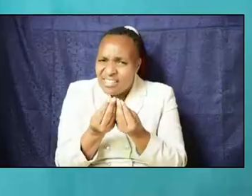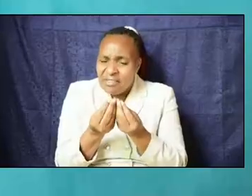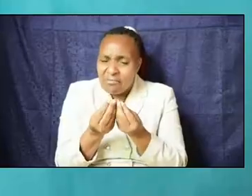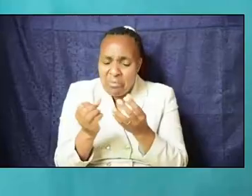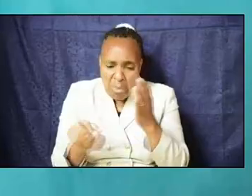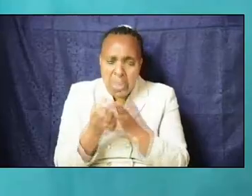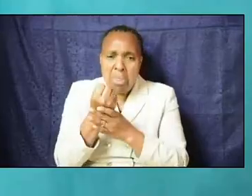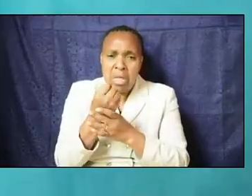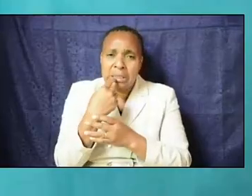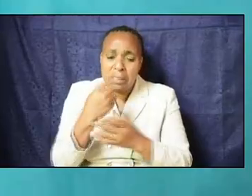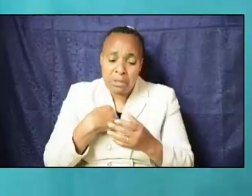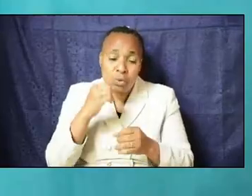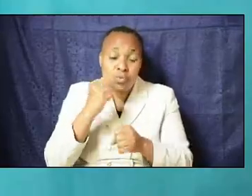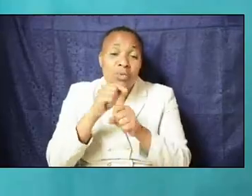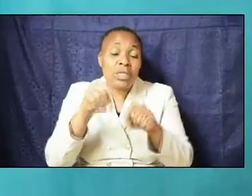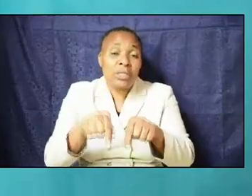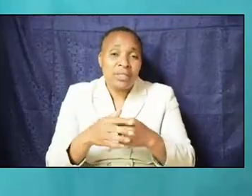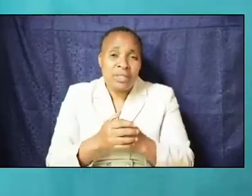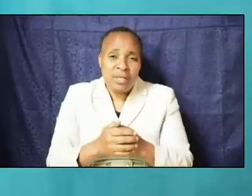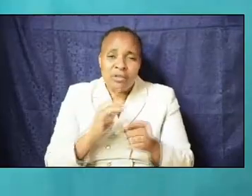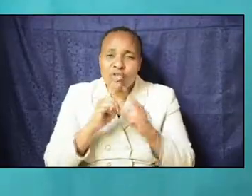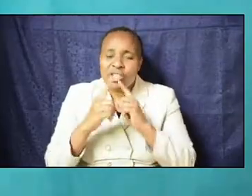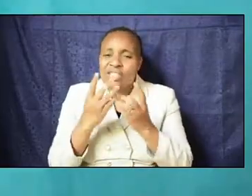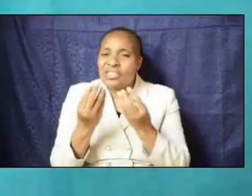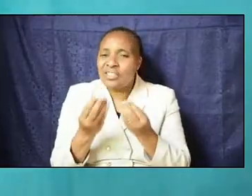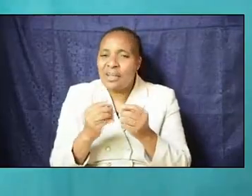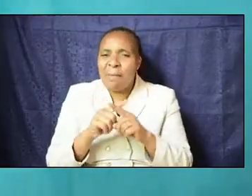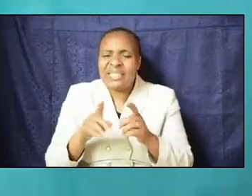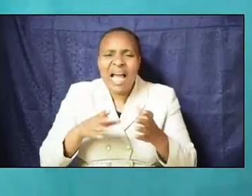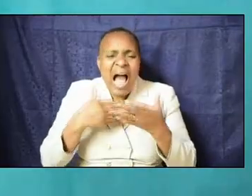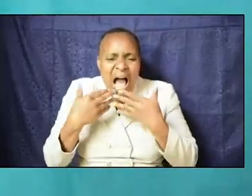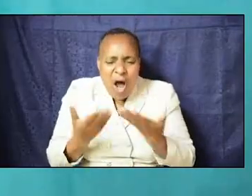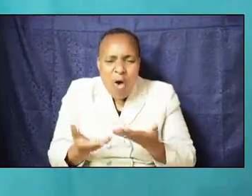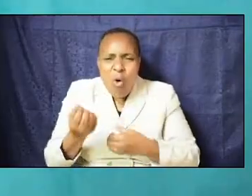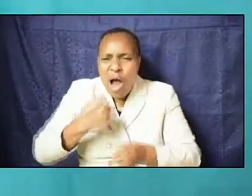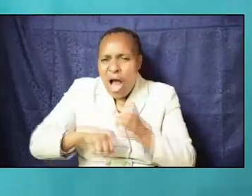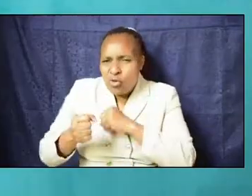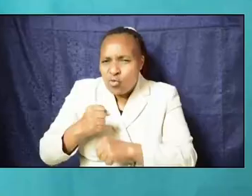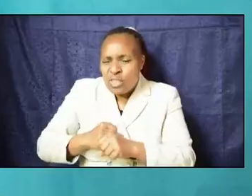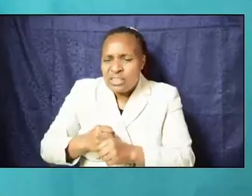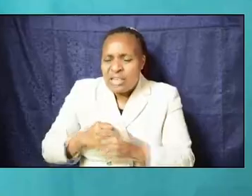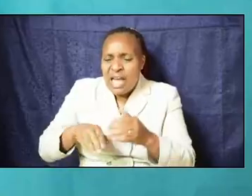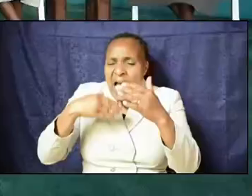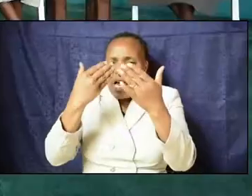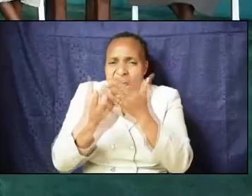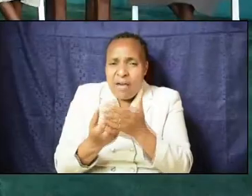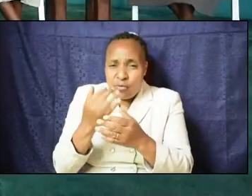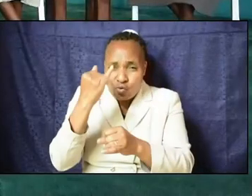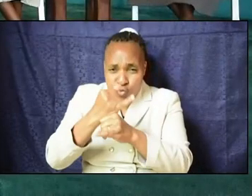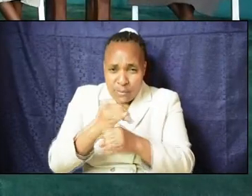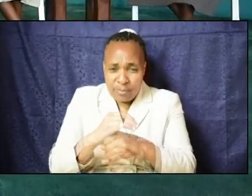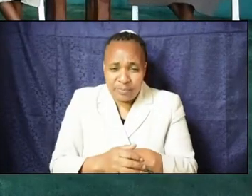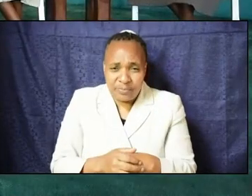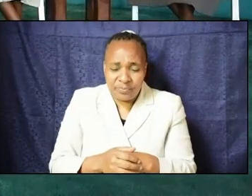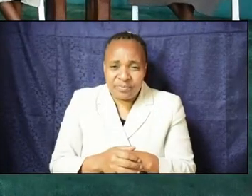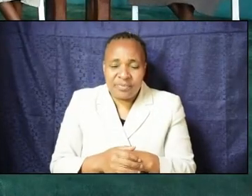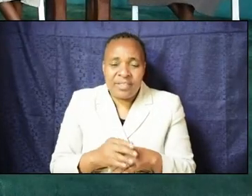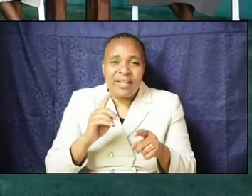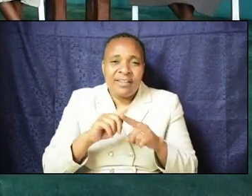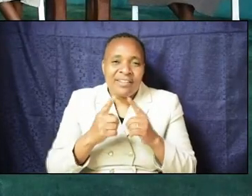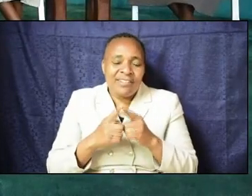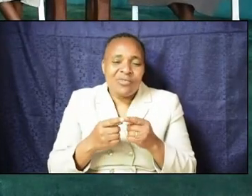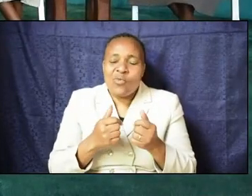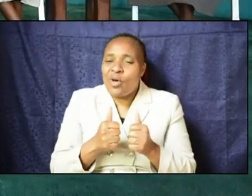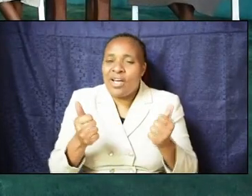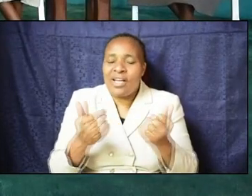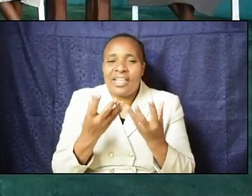say, I'm going to do this? Because talking is easy. How do we actually get ourselves to work? Well, easier said than